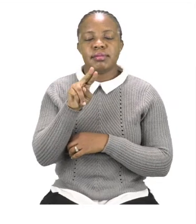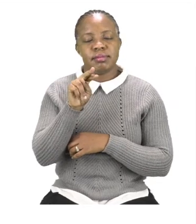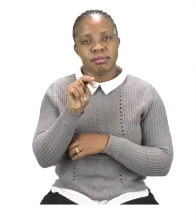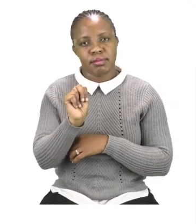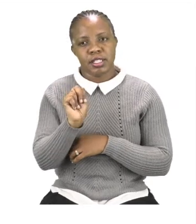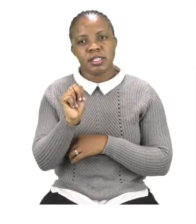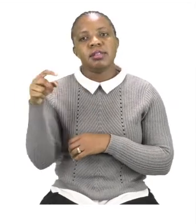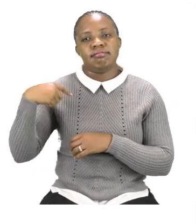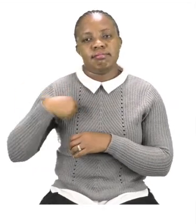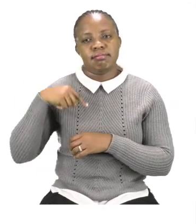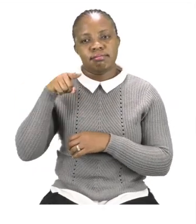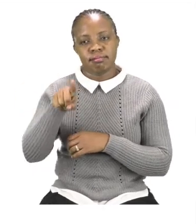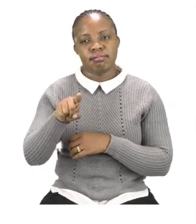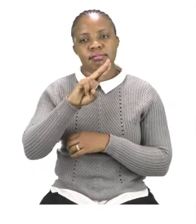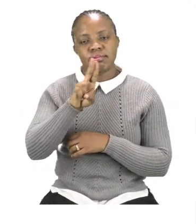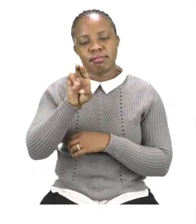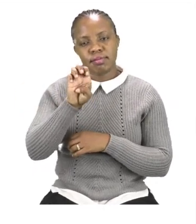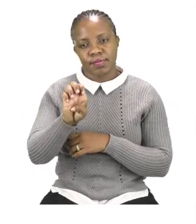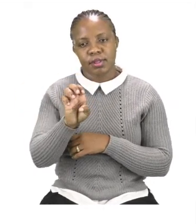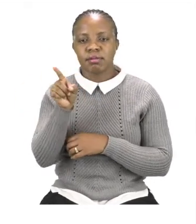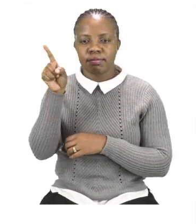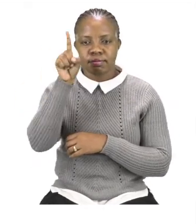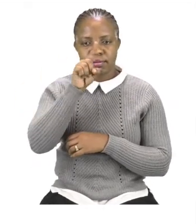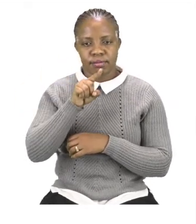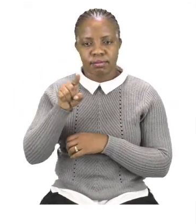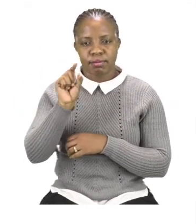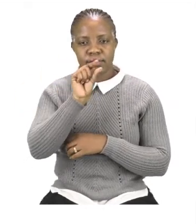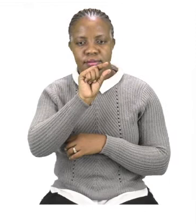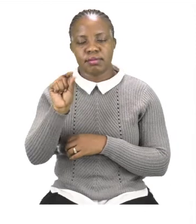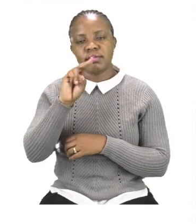you to please circle the word he.